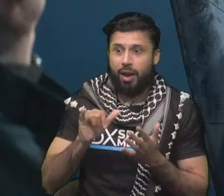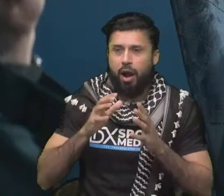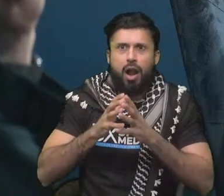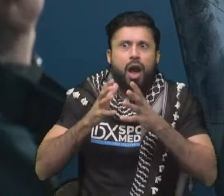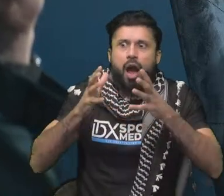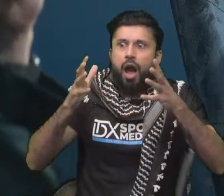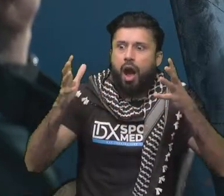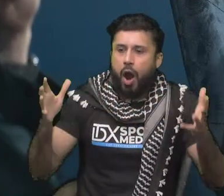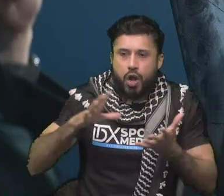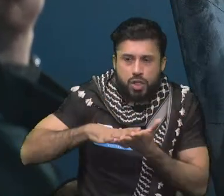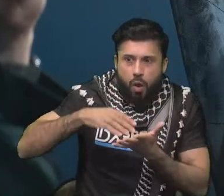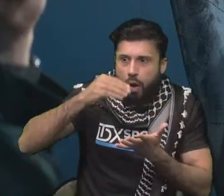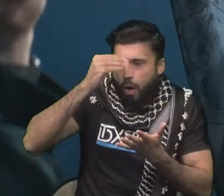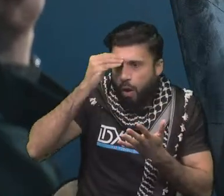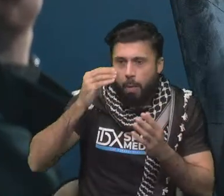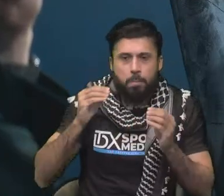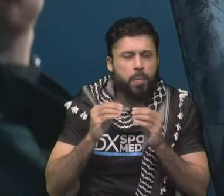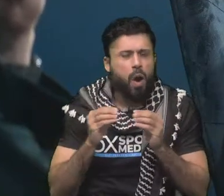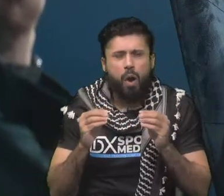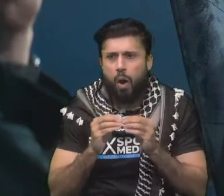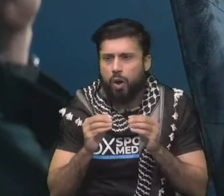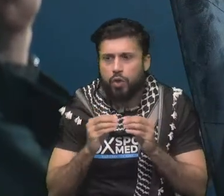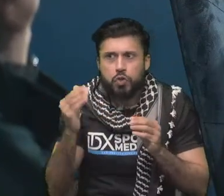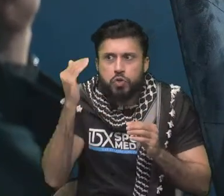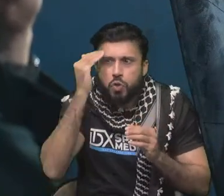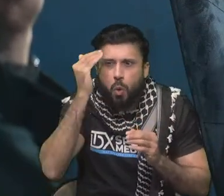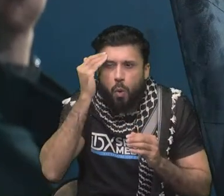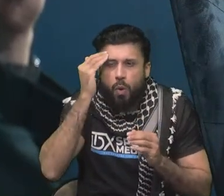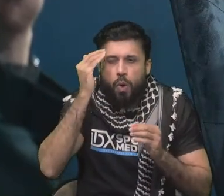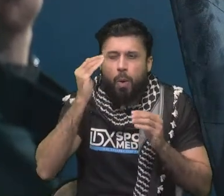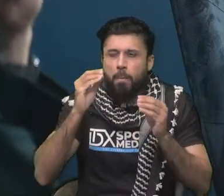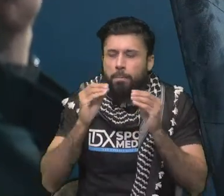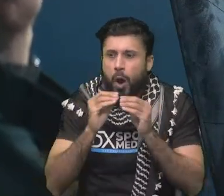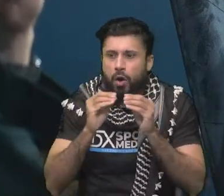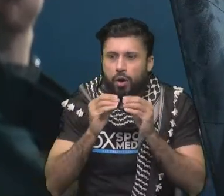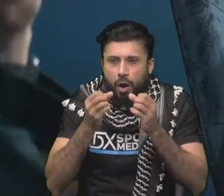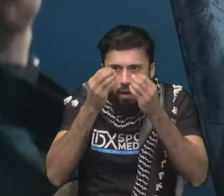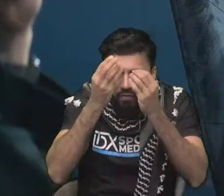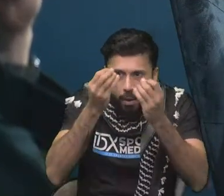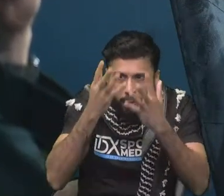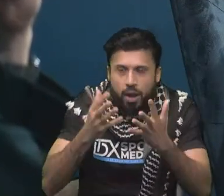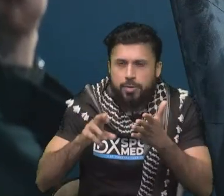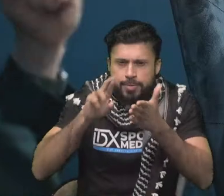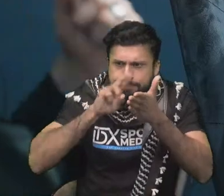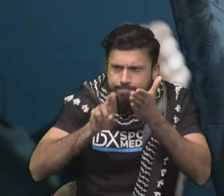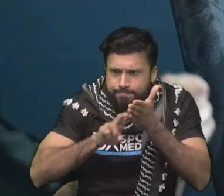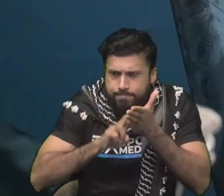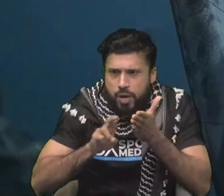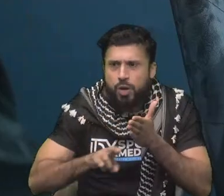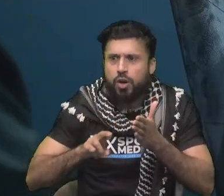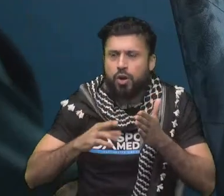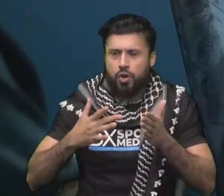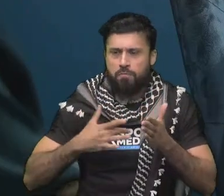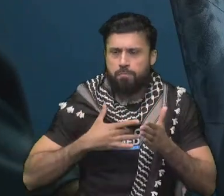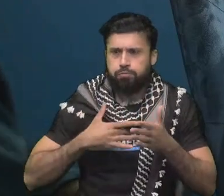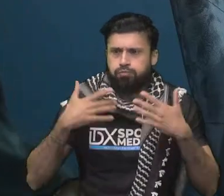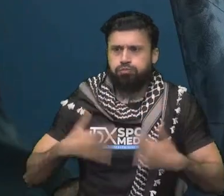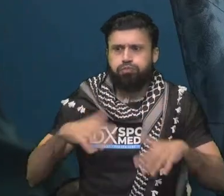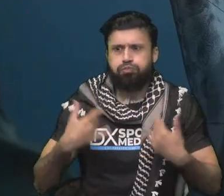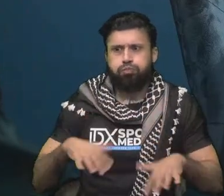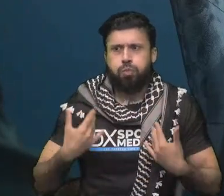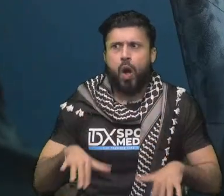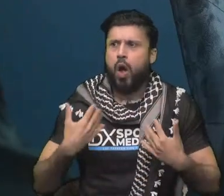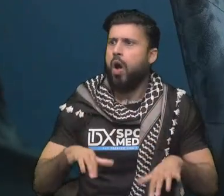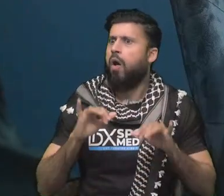into knowledge, the farther your goal will become. Why? Because knowledge is just like an open space, it's like open